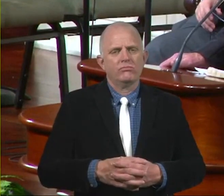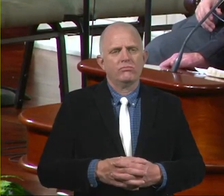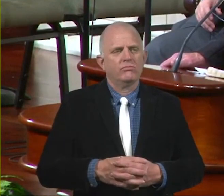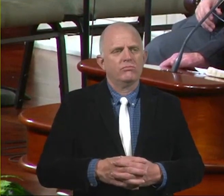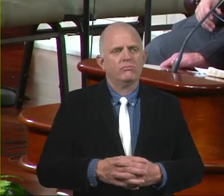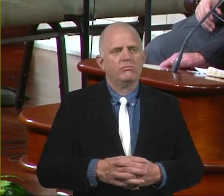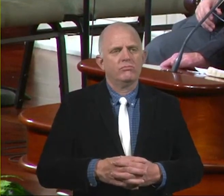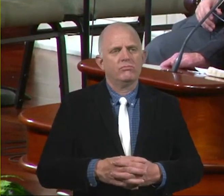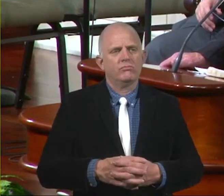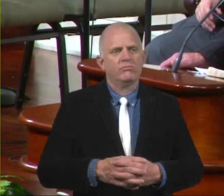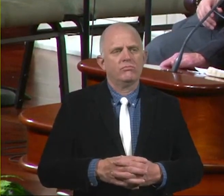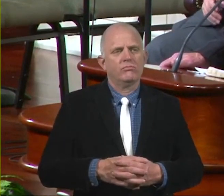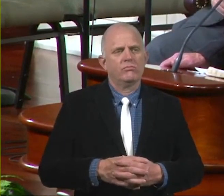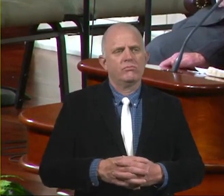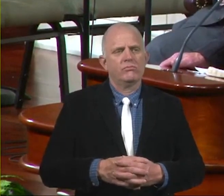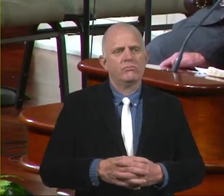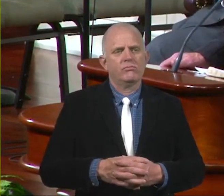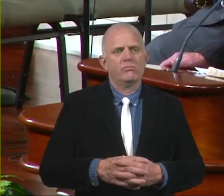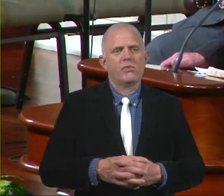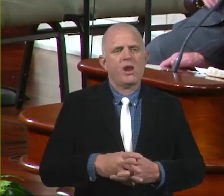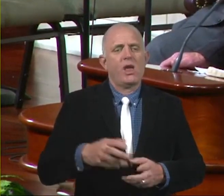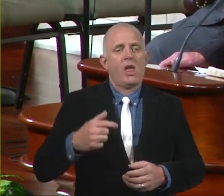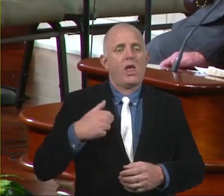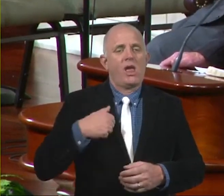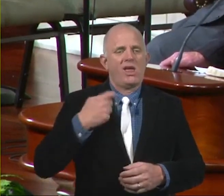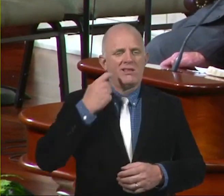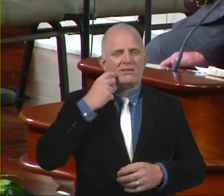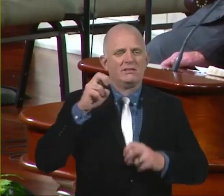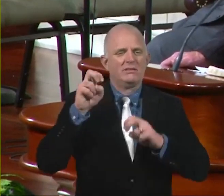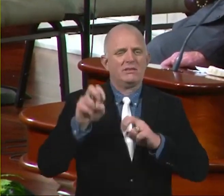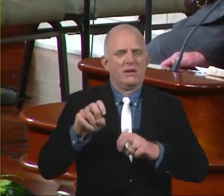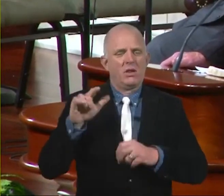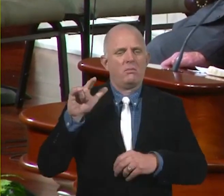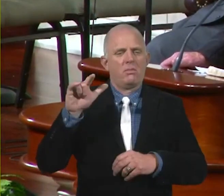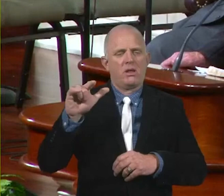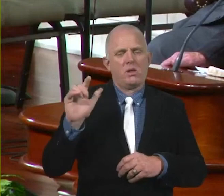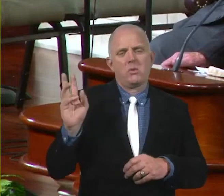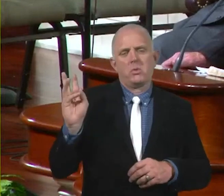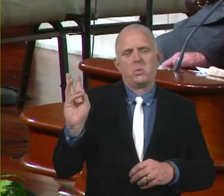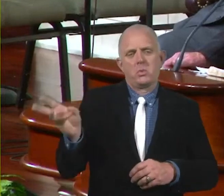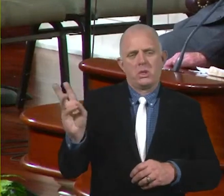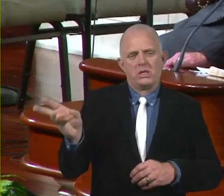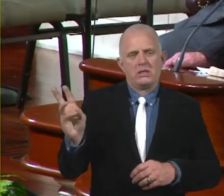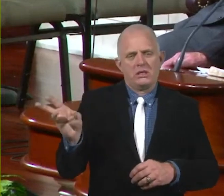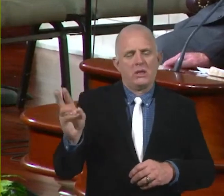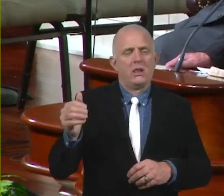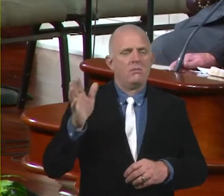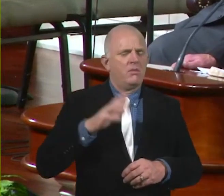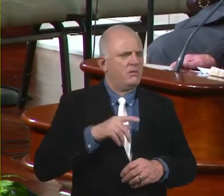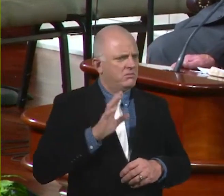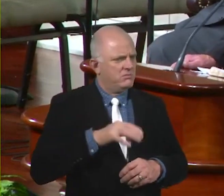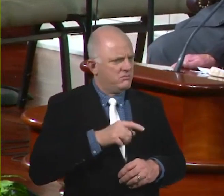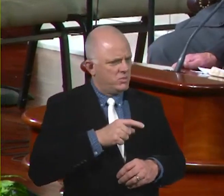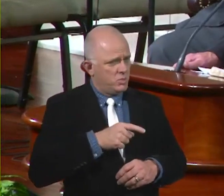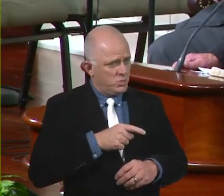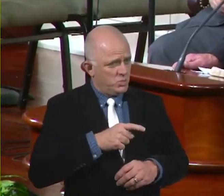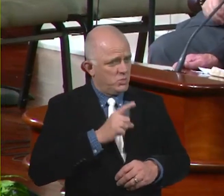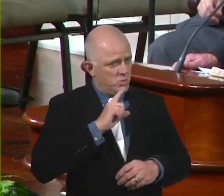I was up witnessing on an airplane, and this guy, after a little while, he said, you just believe the Bible.